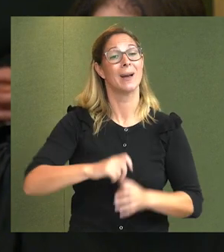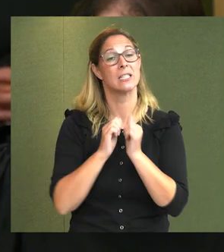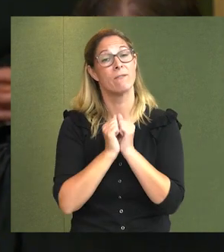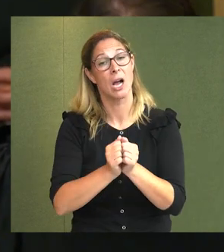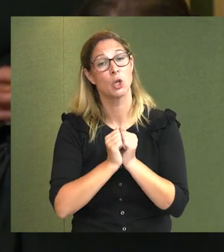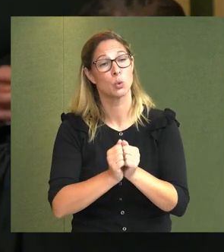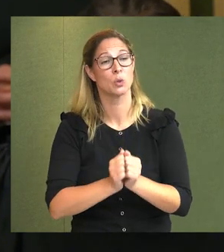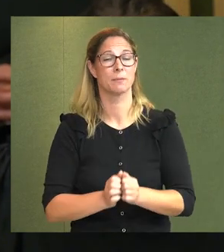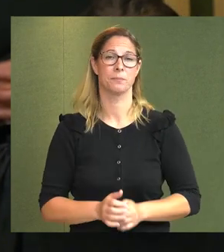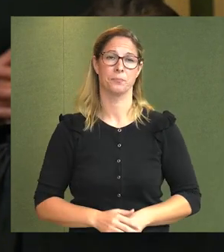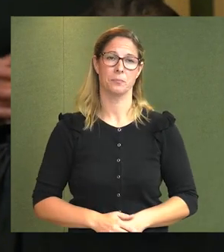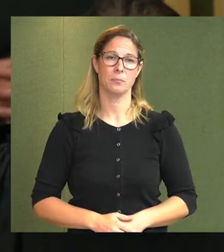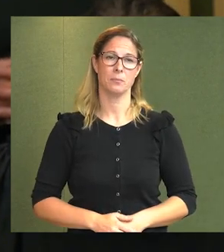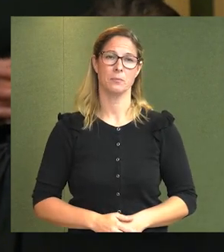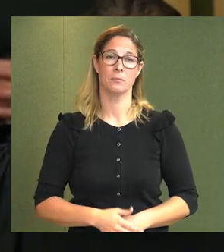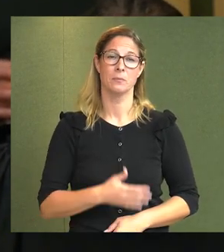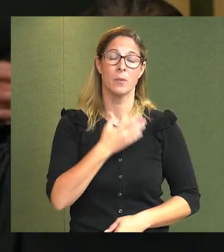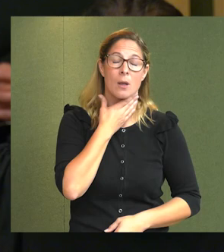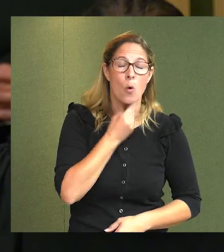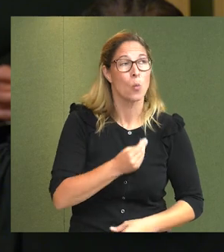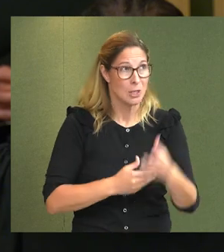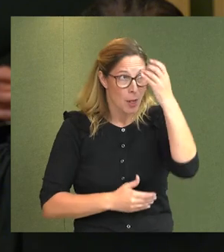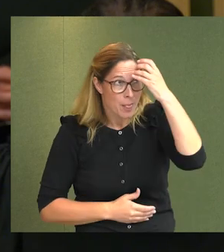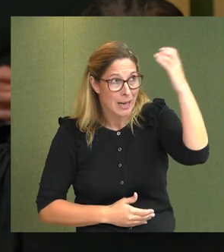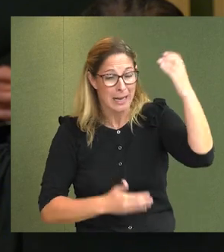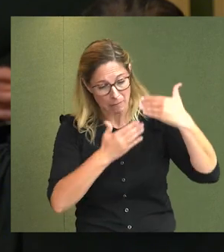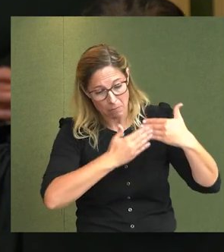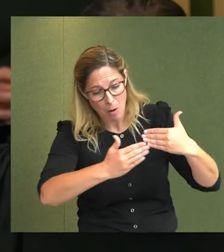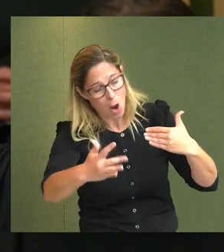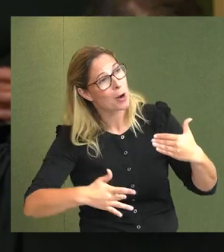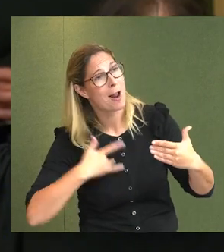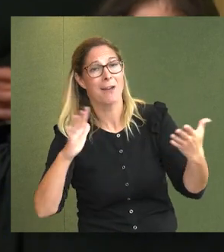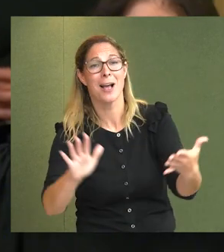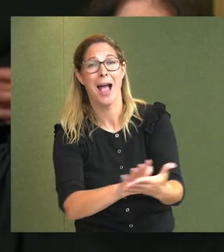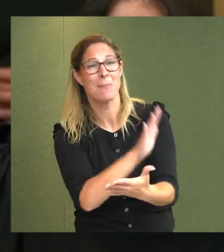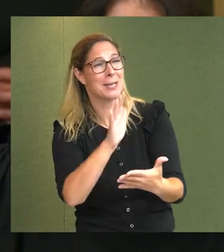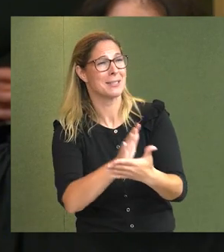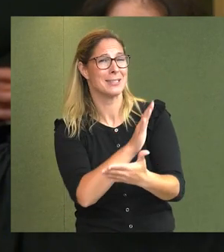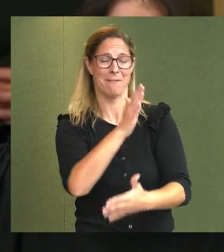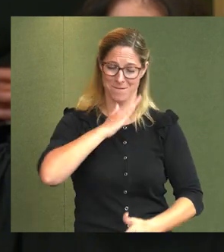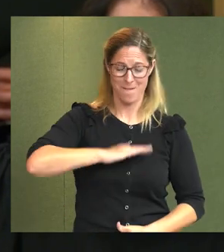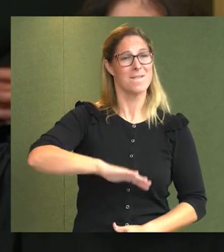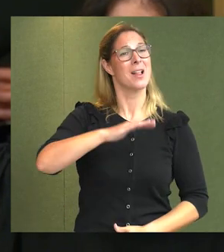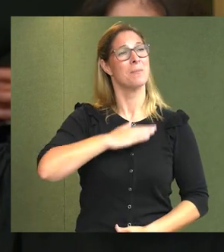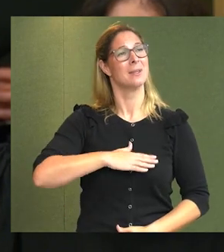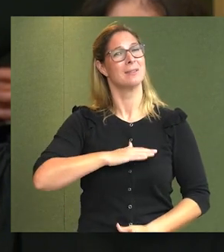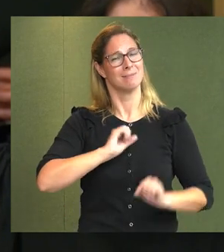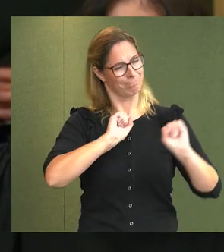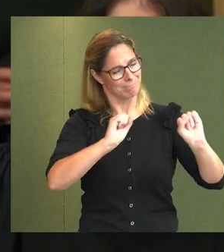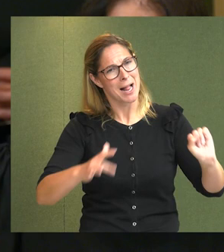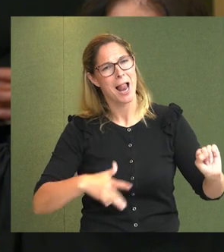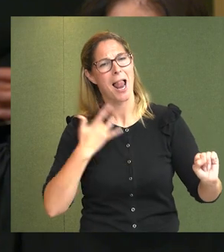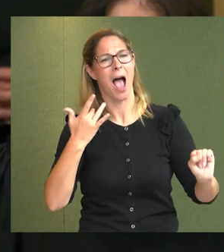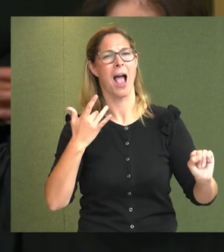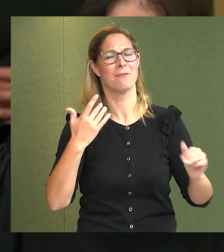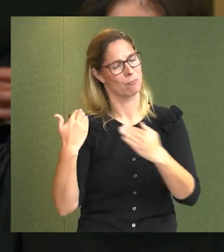I wish the King long life and happiness, and fulfilment and joy in his duties and responsibilities. May